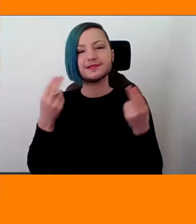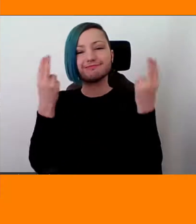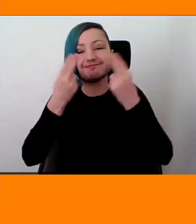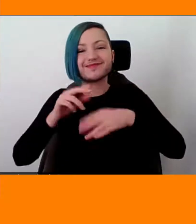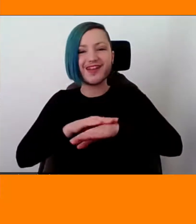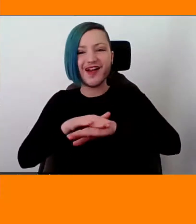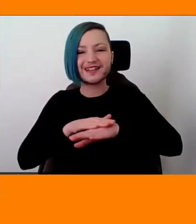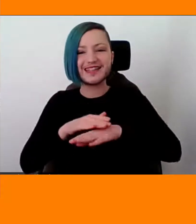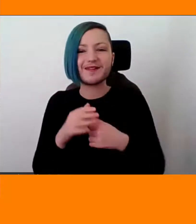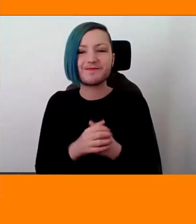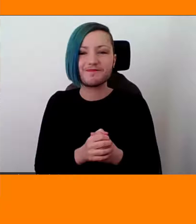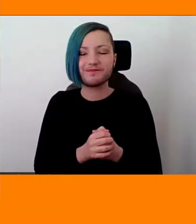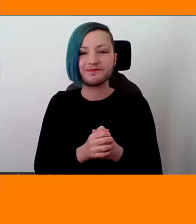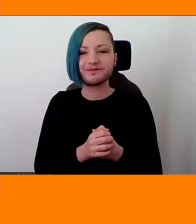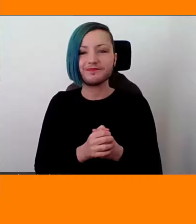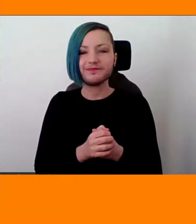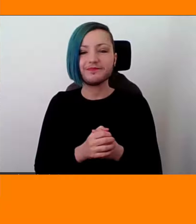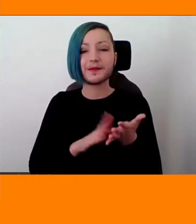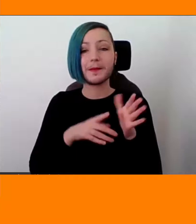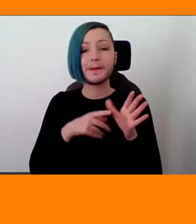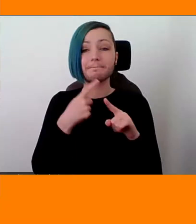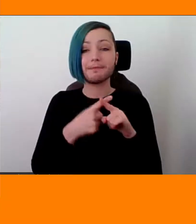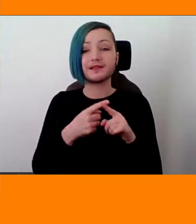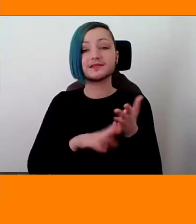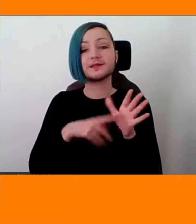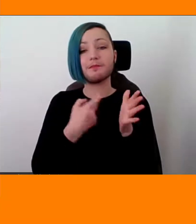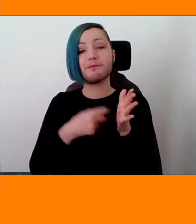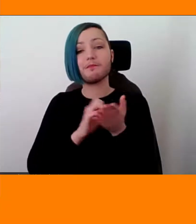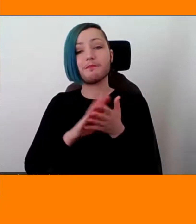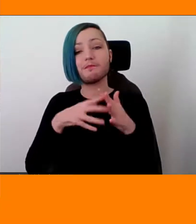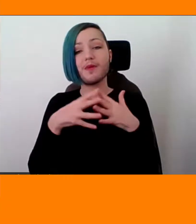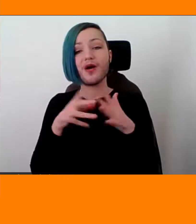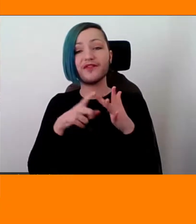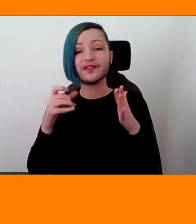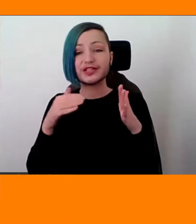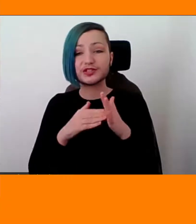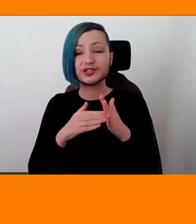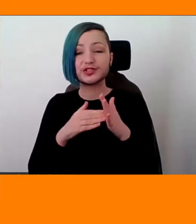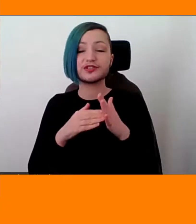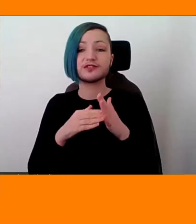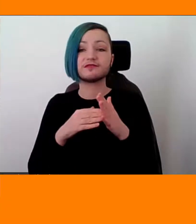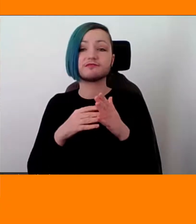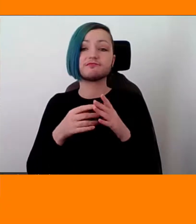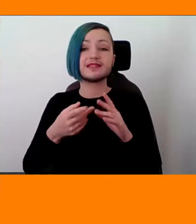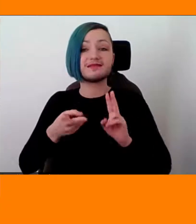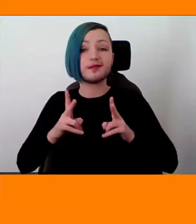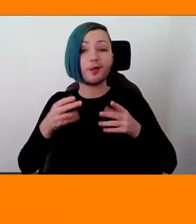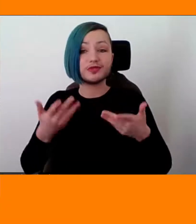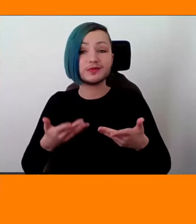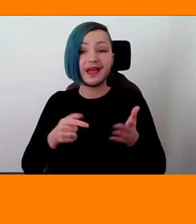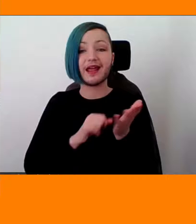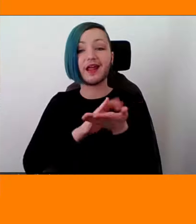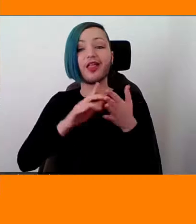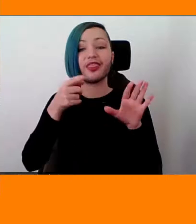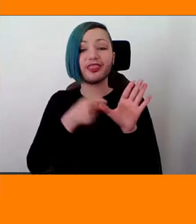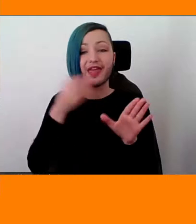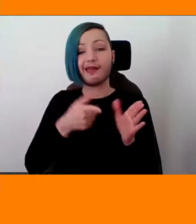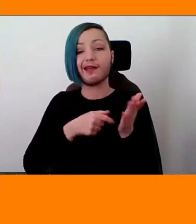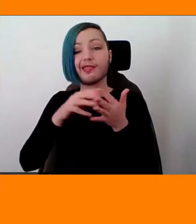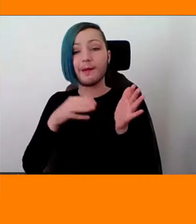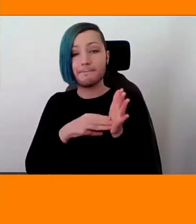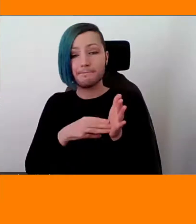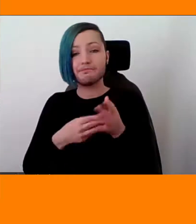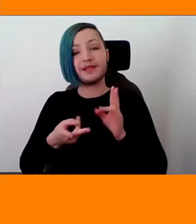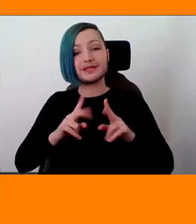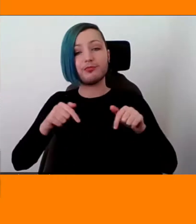Max Markovich uses they, them pronouns, works primarily as a sign language interpreter based in